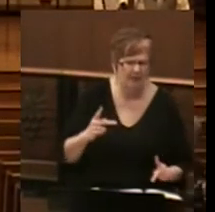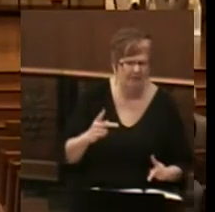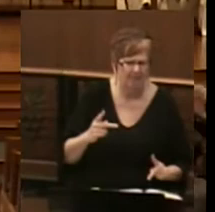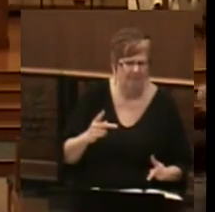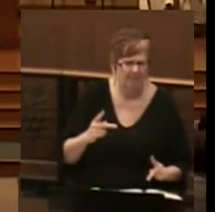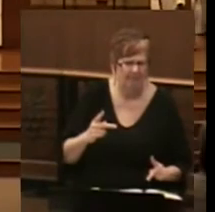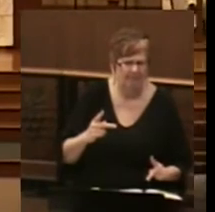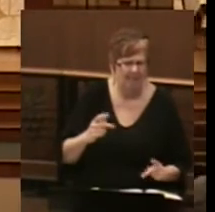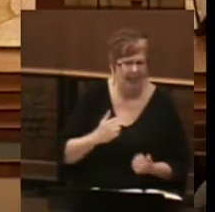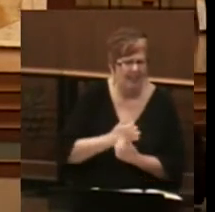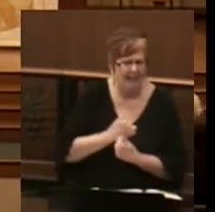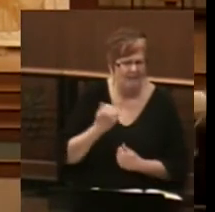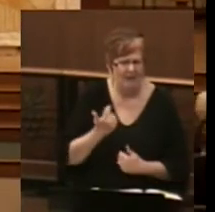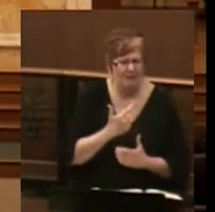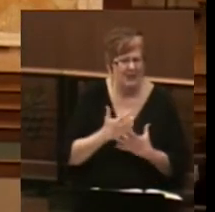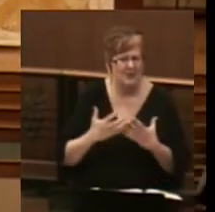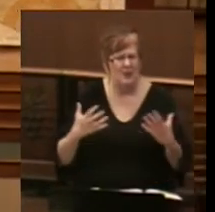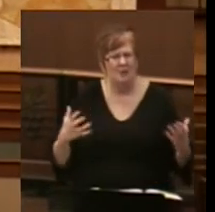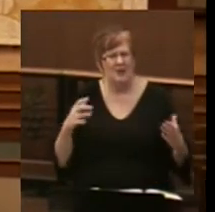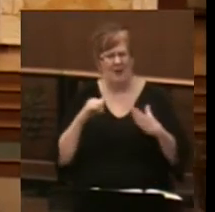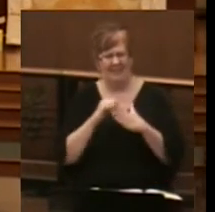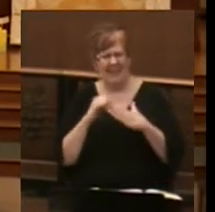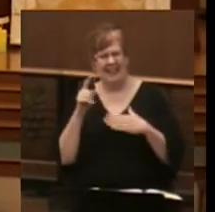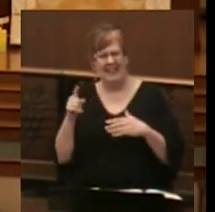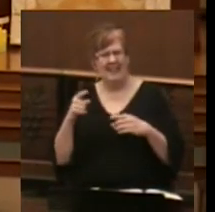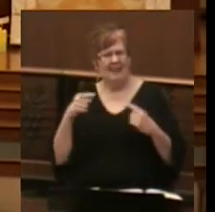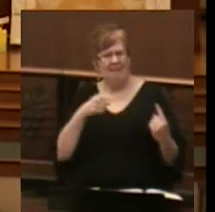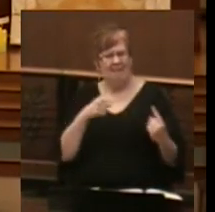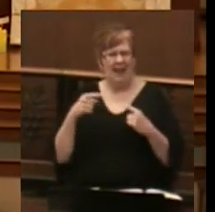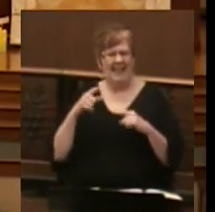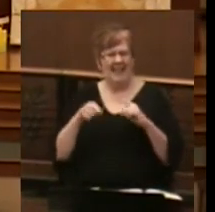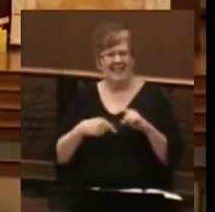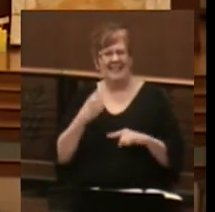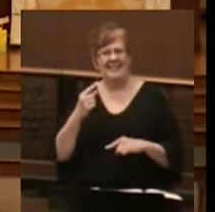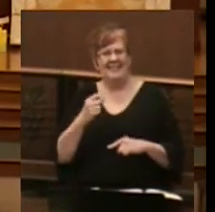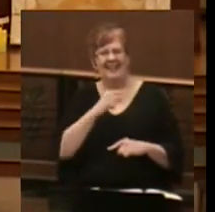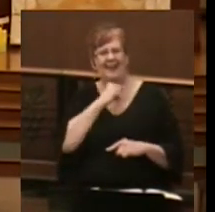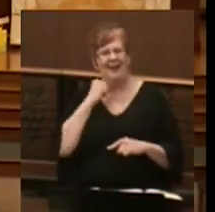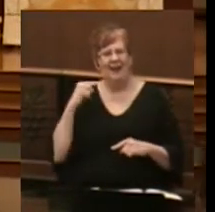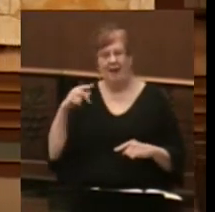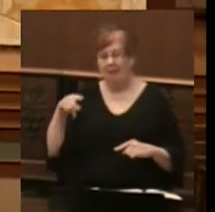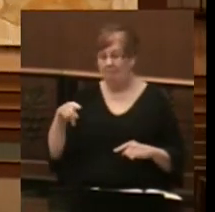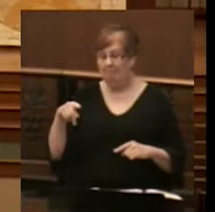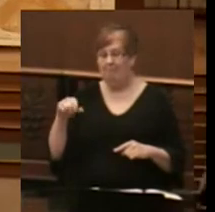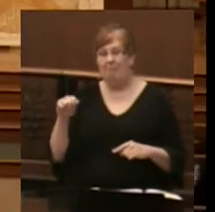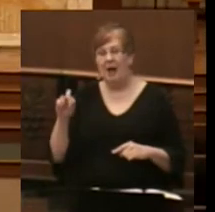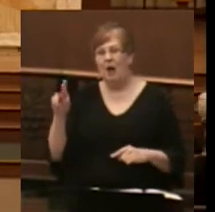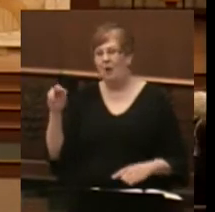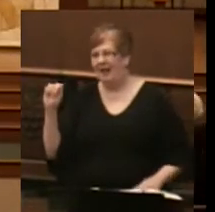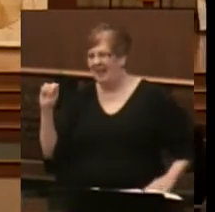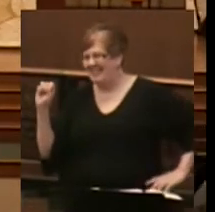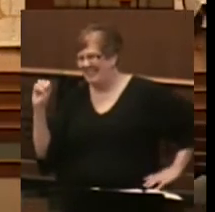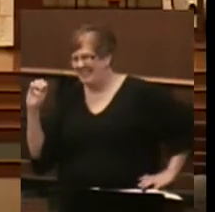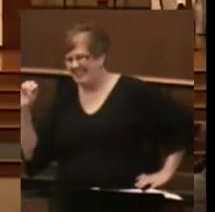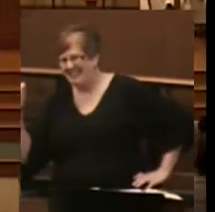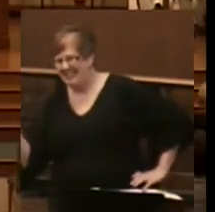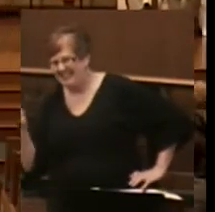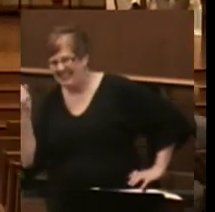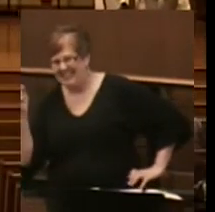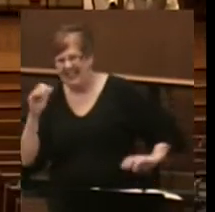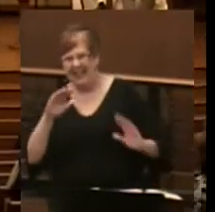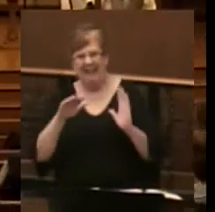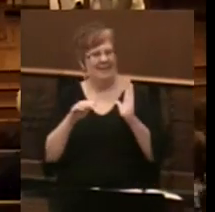I mean, he loved everybody so much that he fought against the Pharisees for us. The Pharisees were the Mediterranean Sea